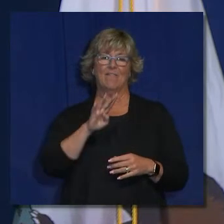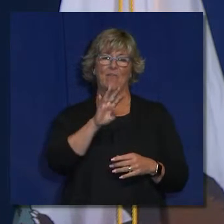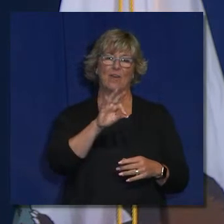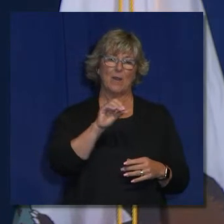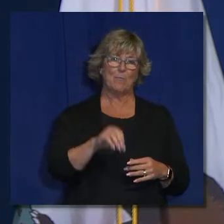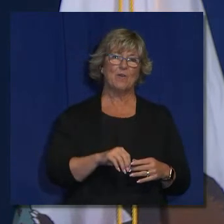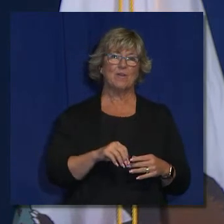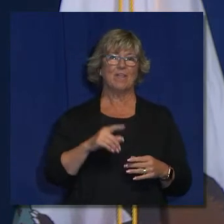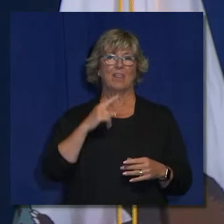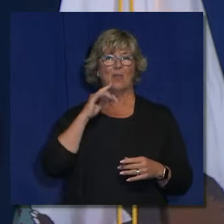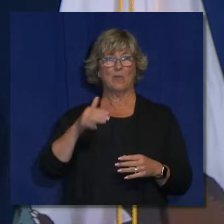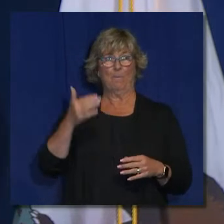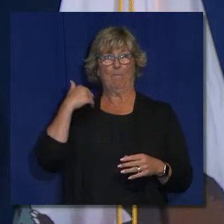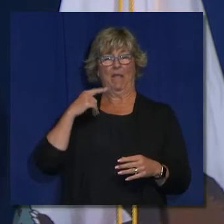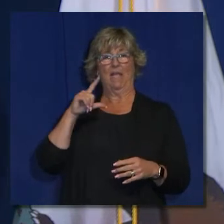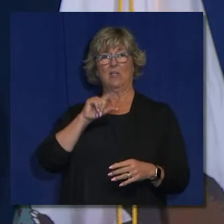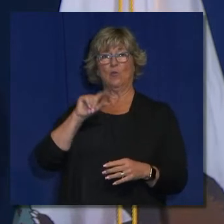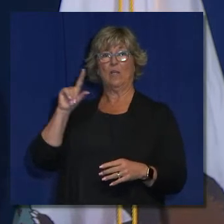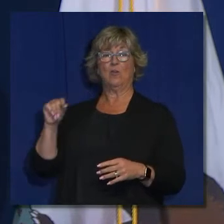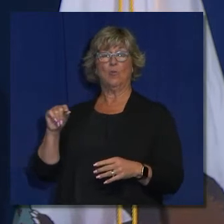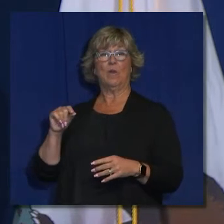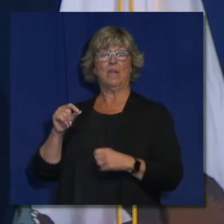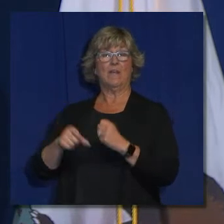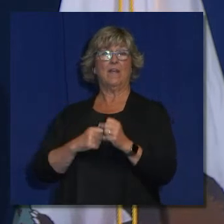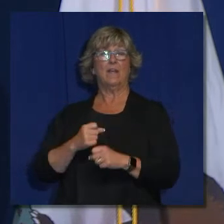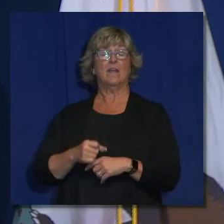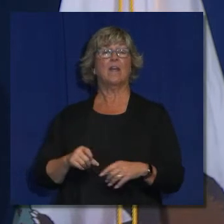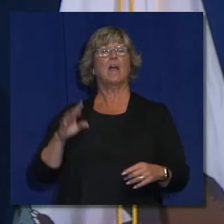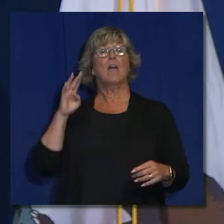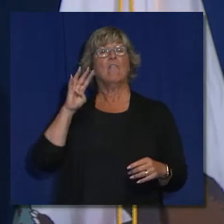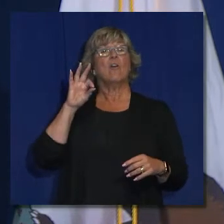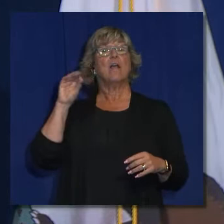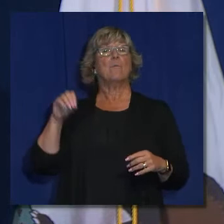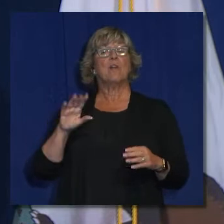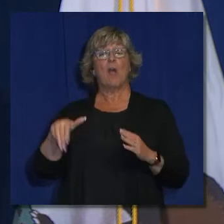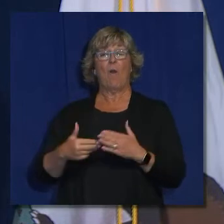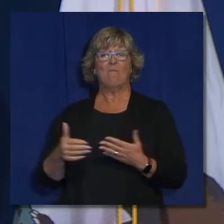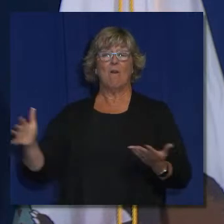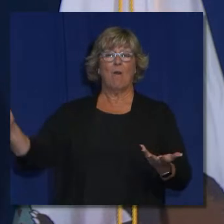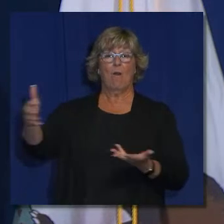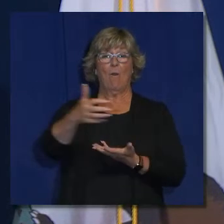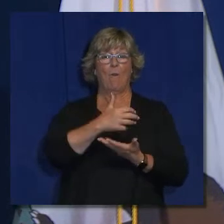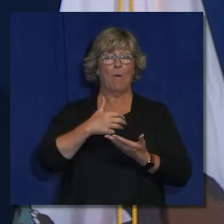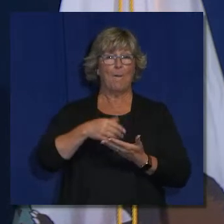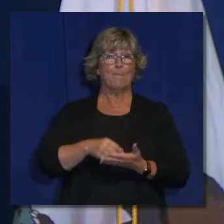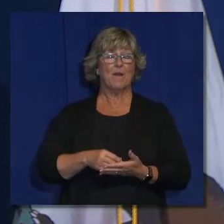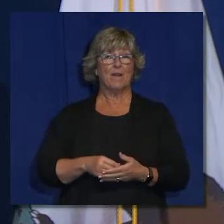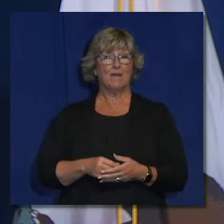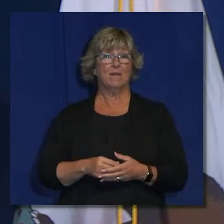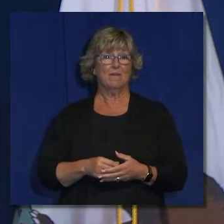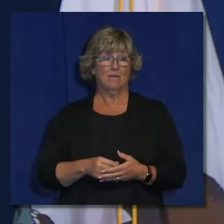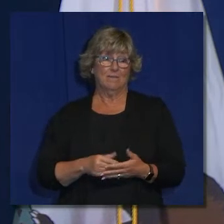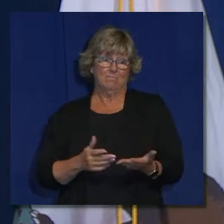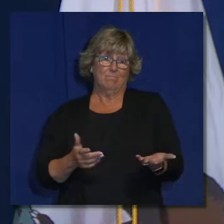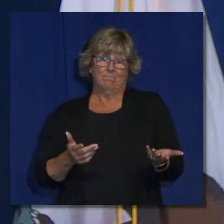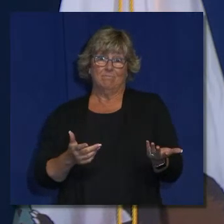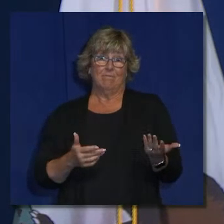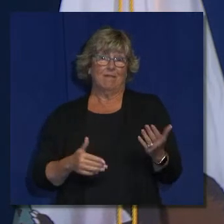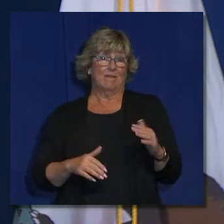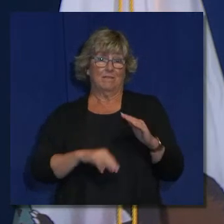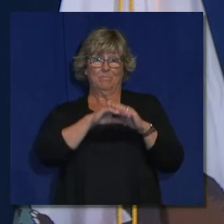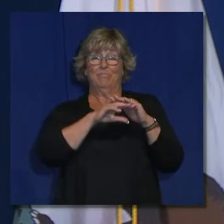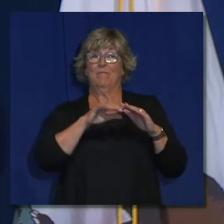Those are 2020 numbers. Looking forward, updated numbers, 49% of all that revenue you saw on that screen. So the volatility is real. Capital